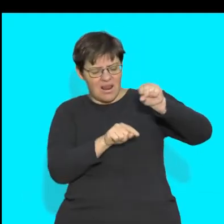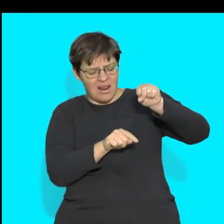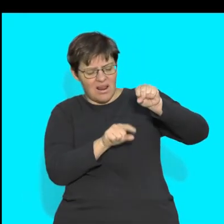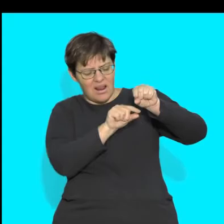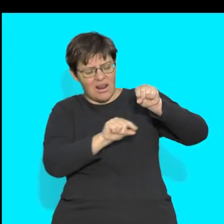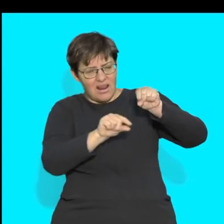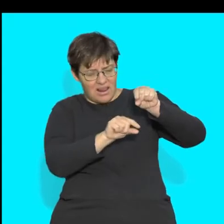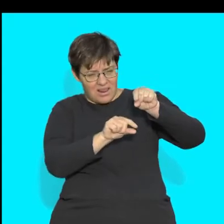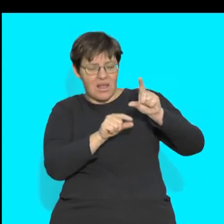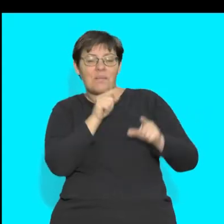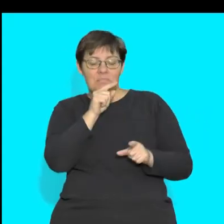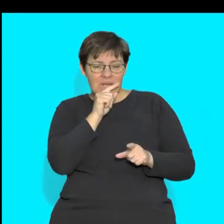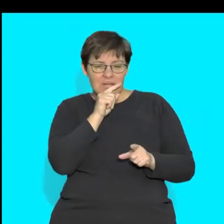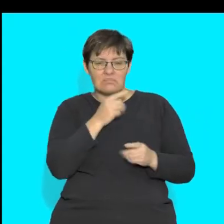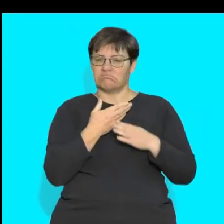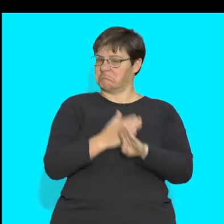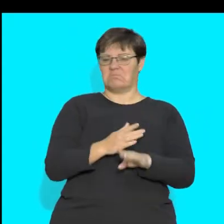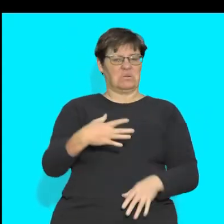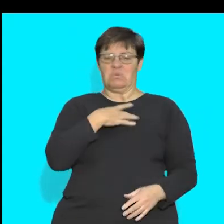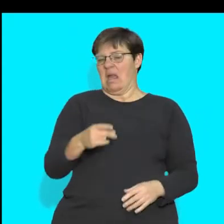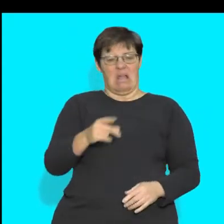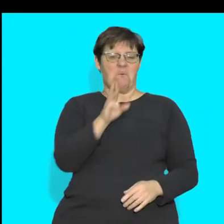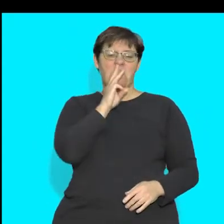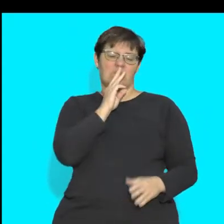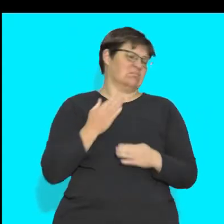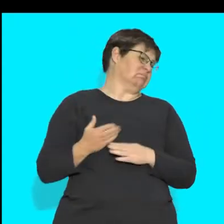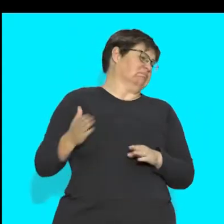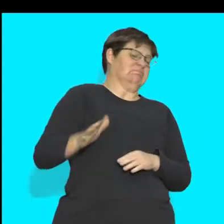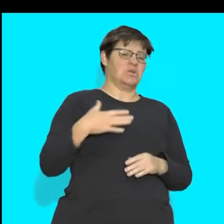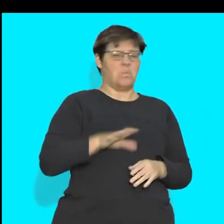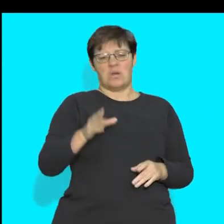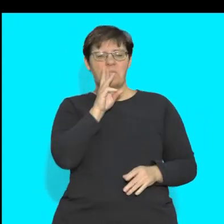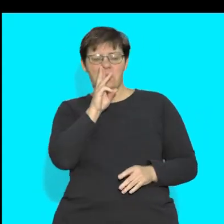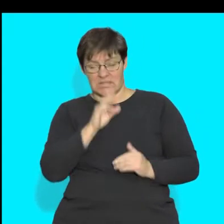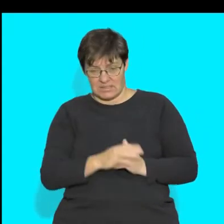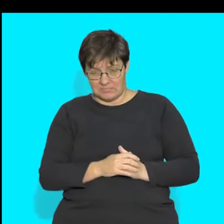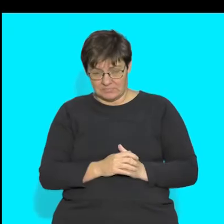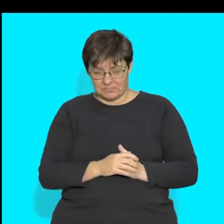is hydrophobic. It repels water.